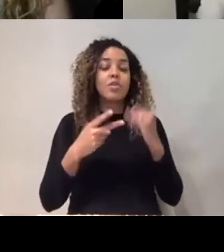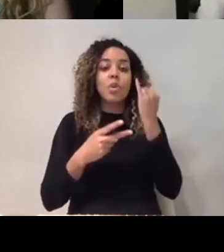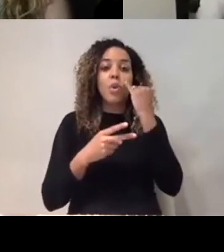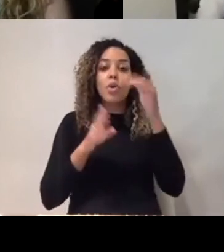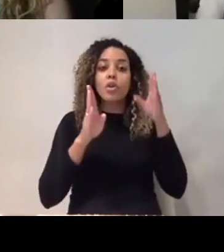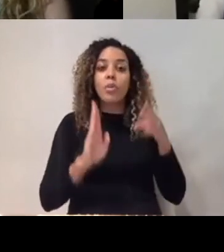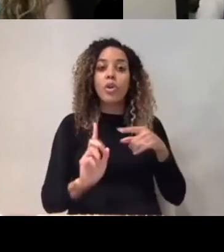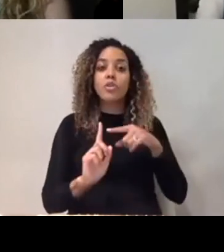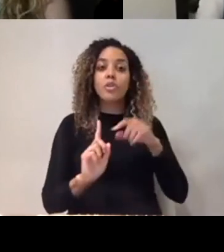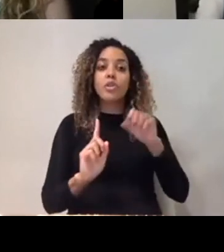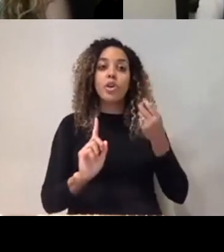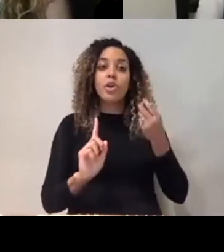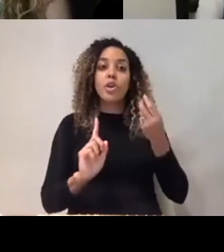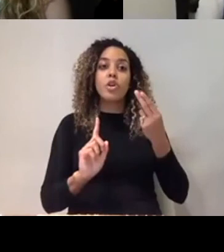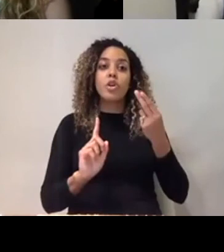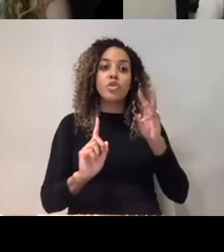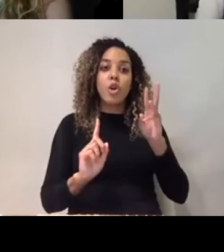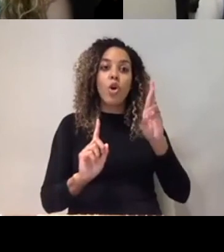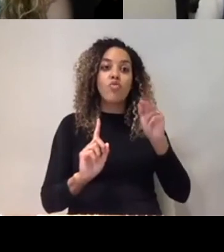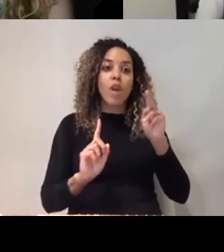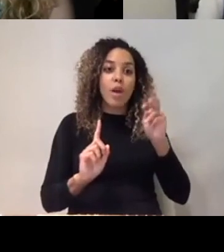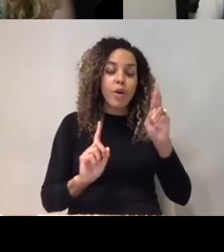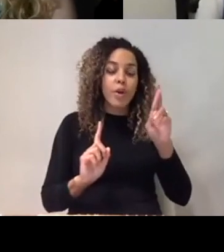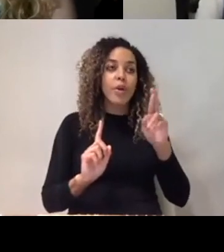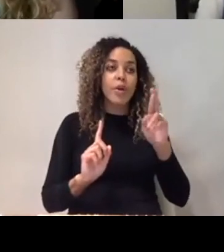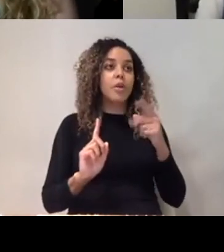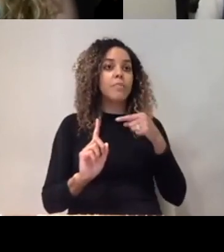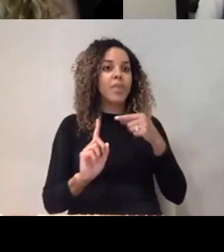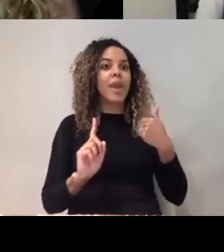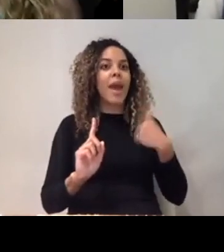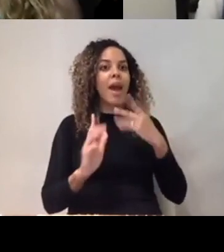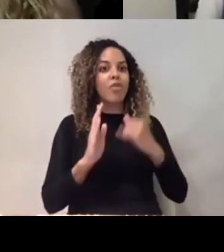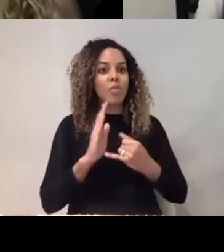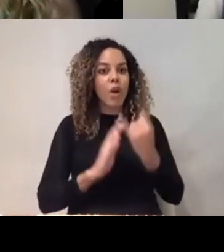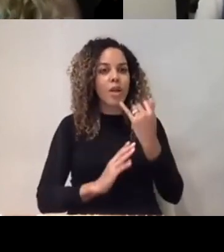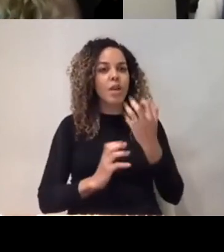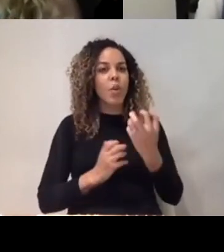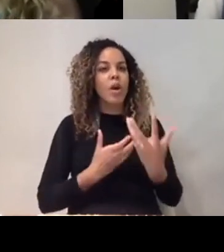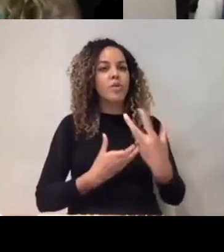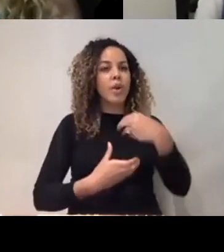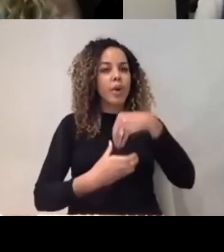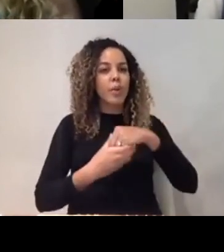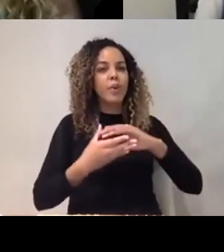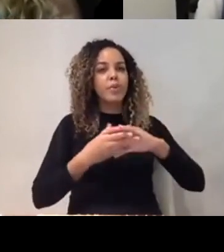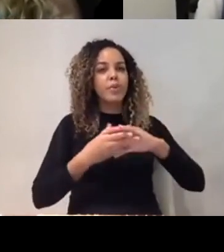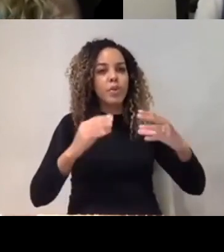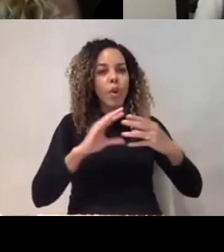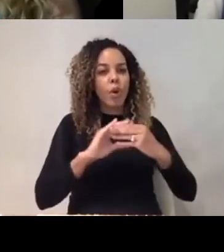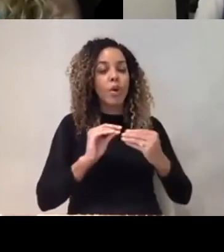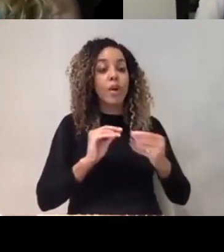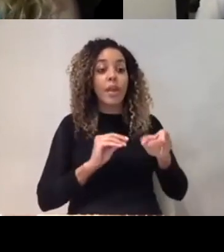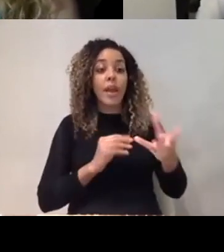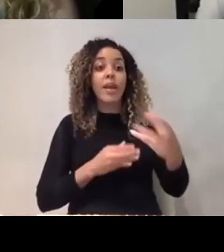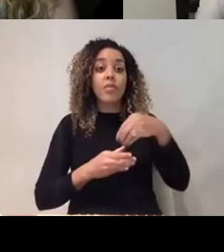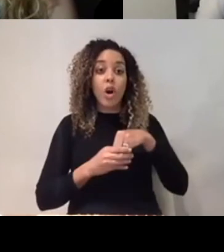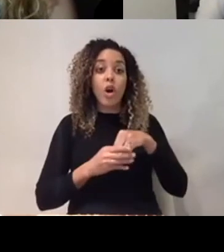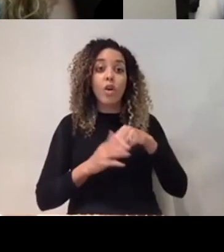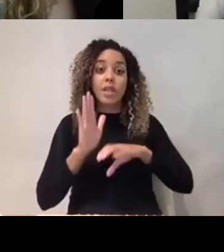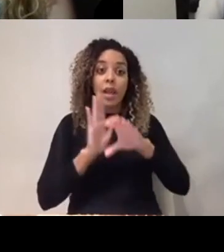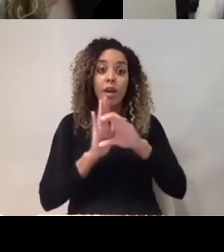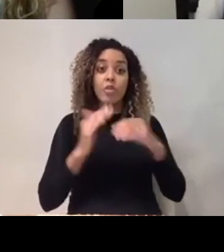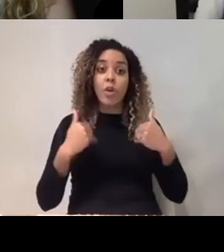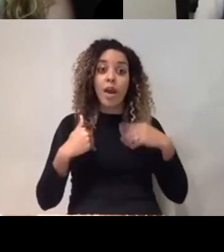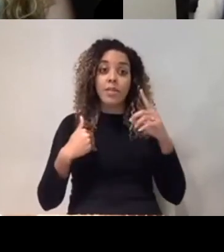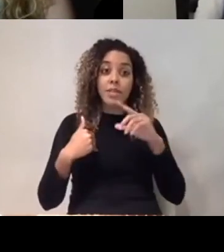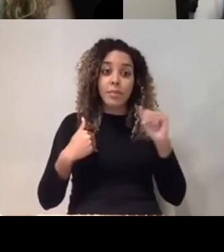have a project and want to incorporate storylines that involve a character with a disability or include an actor with a